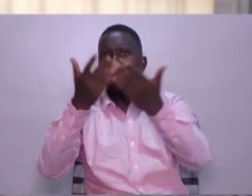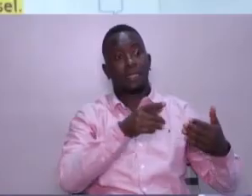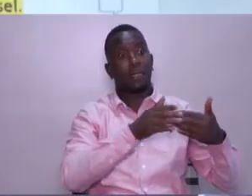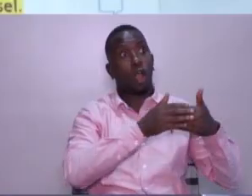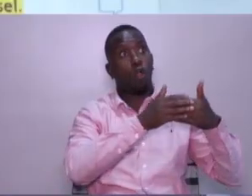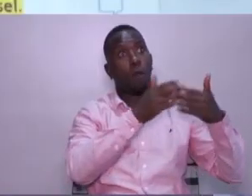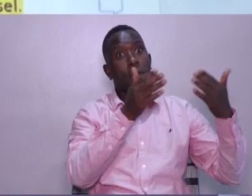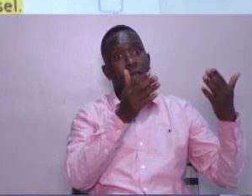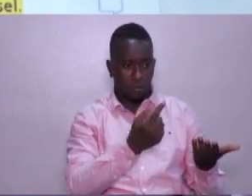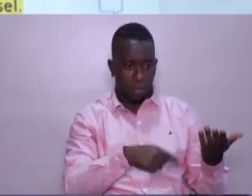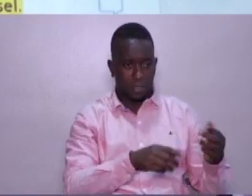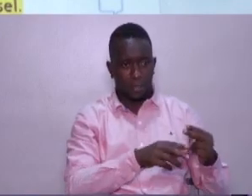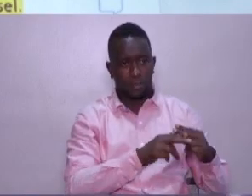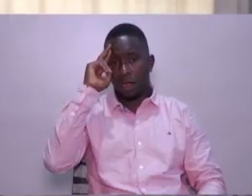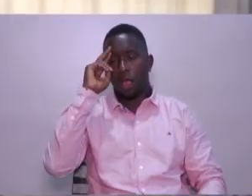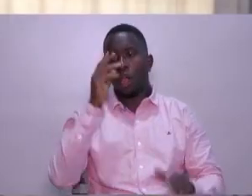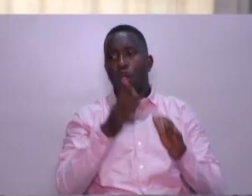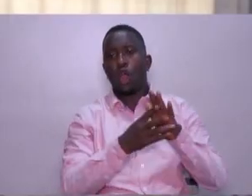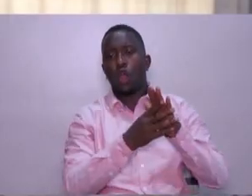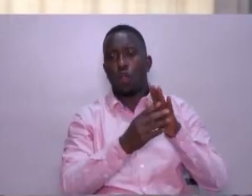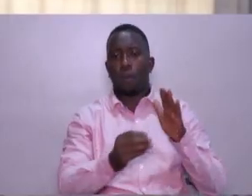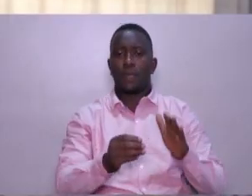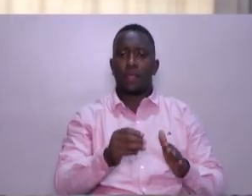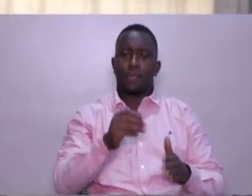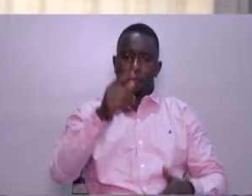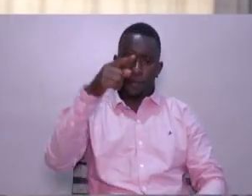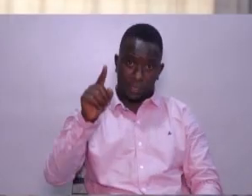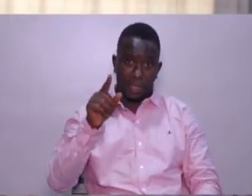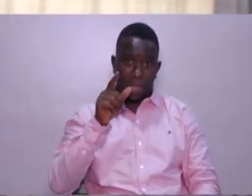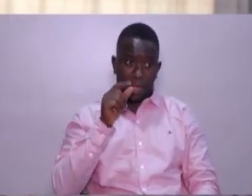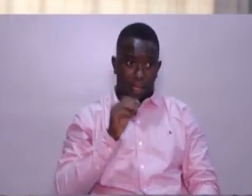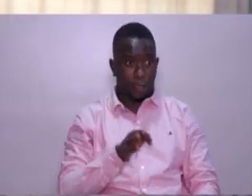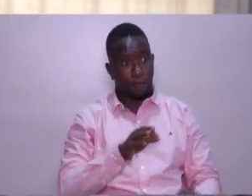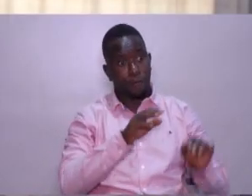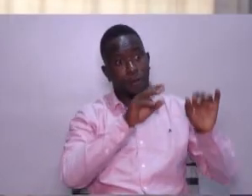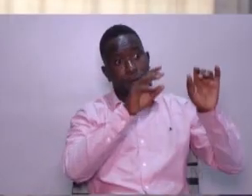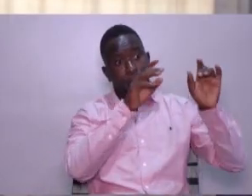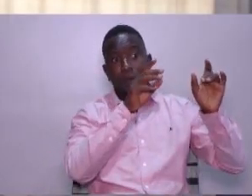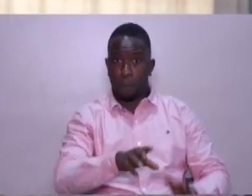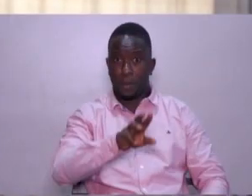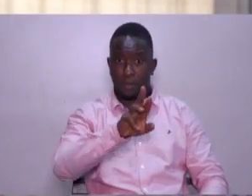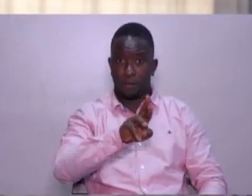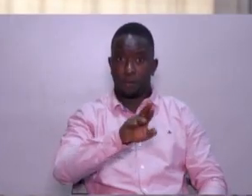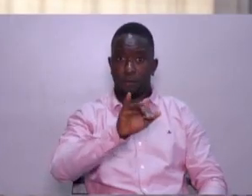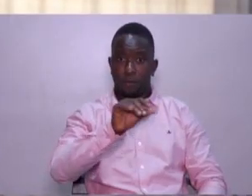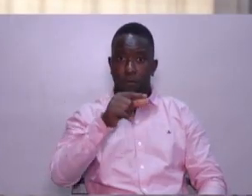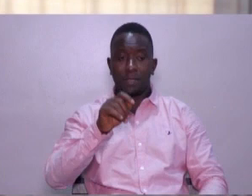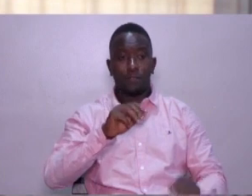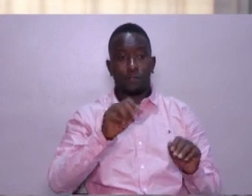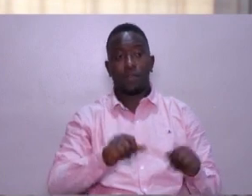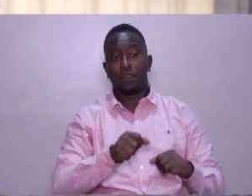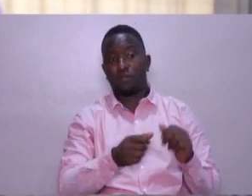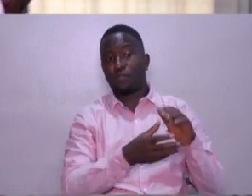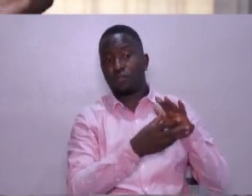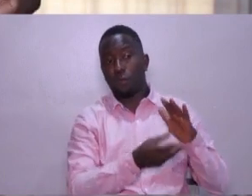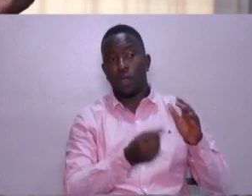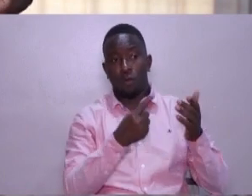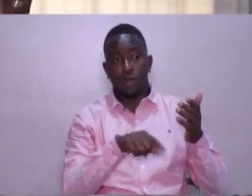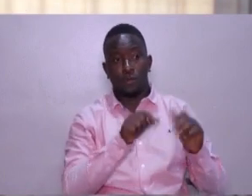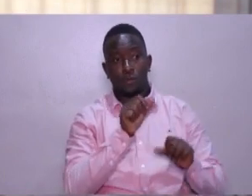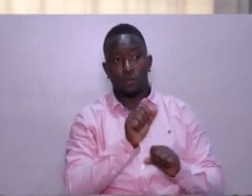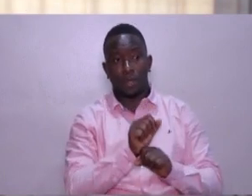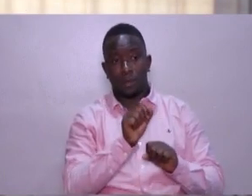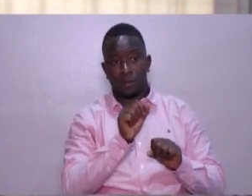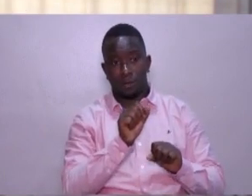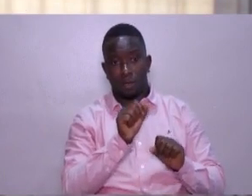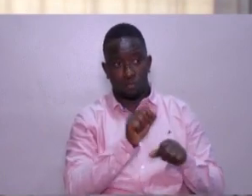open source, so you can pick. Again, please take note of copyright. If the image is copyrighted, then don't copy it. What we can do, these guys who do